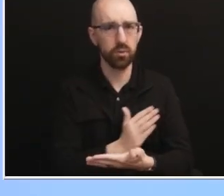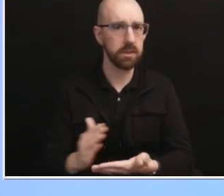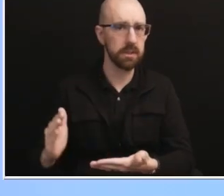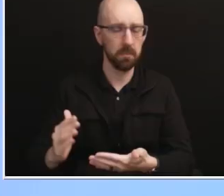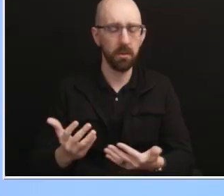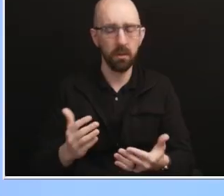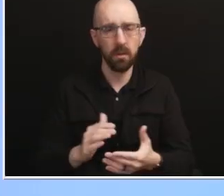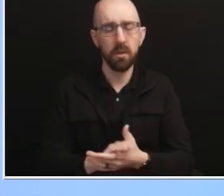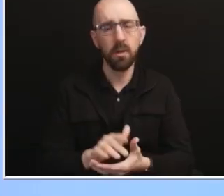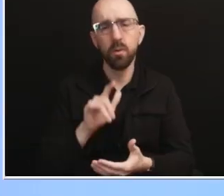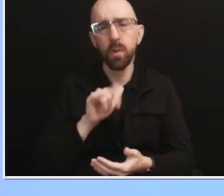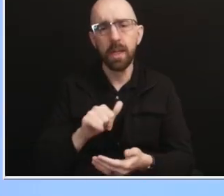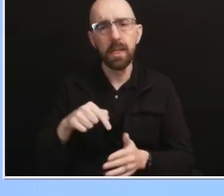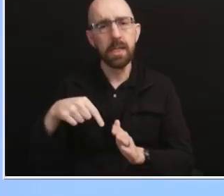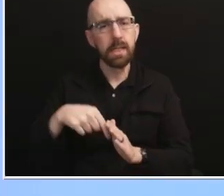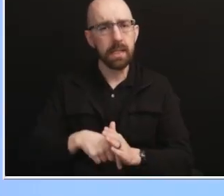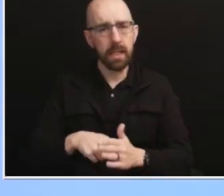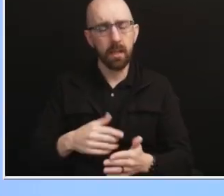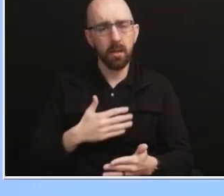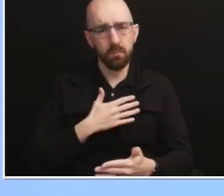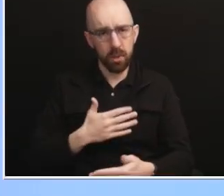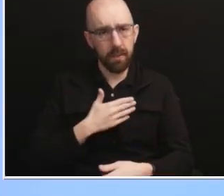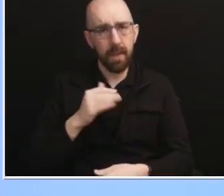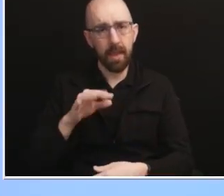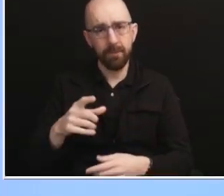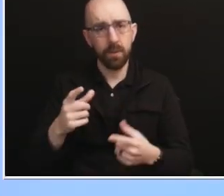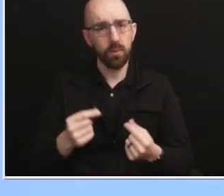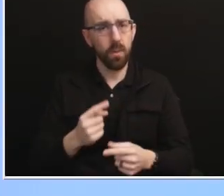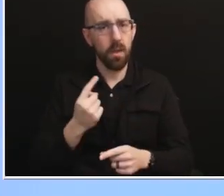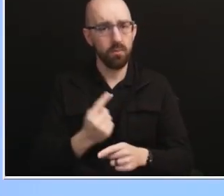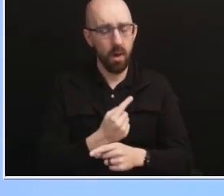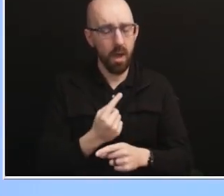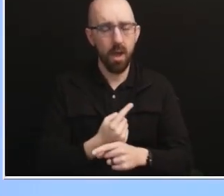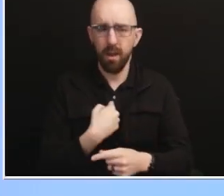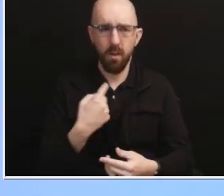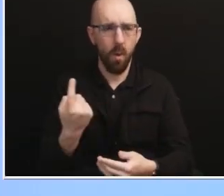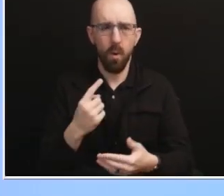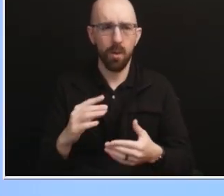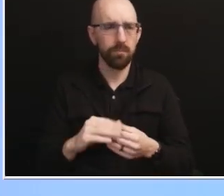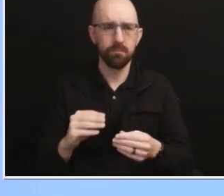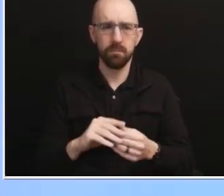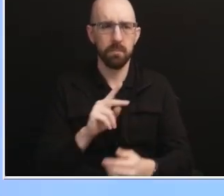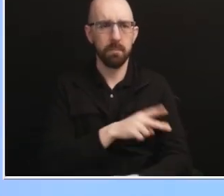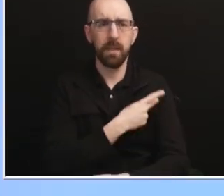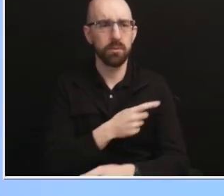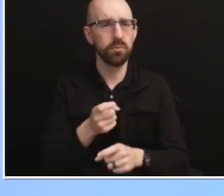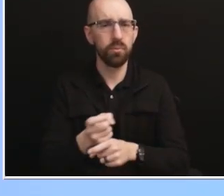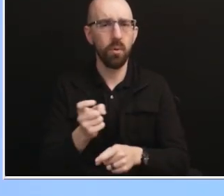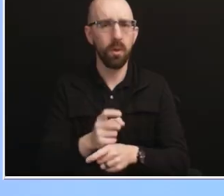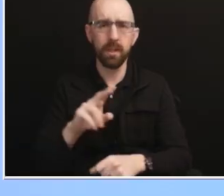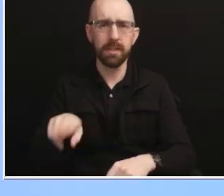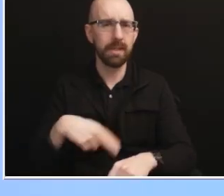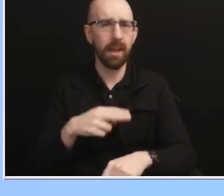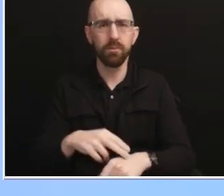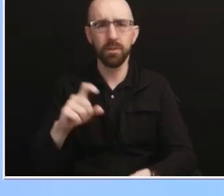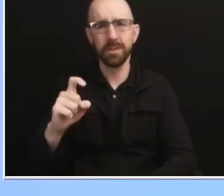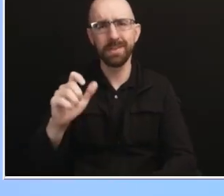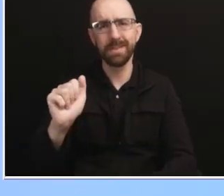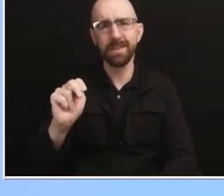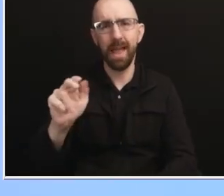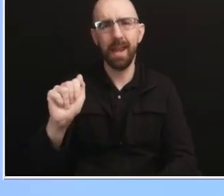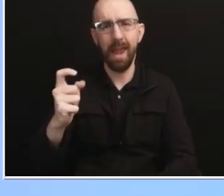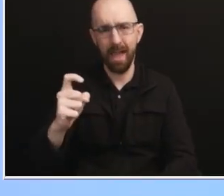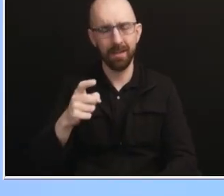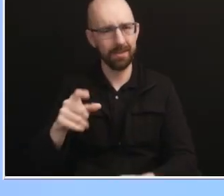the deep breathing, if you're doing it right, I always talk to my patients and joke that it's natural Xanax. It does the same thing to our brain